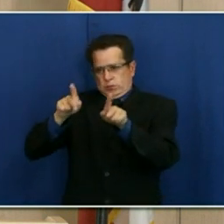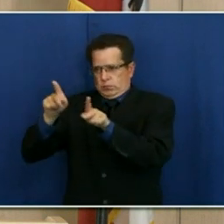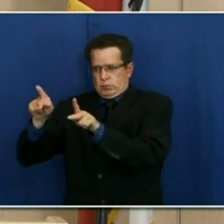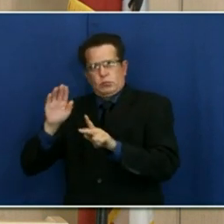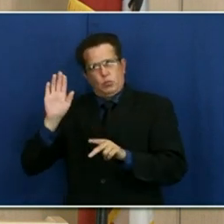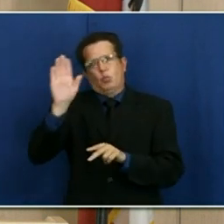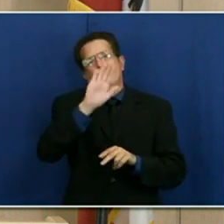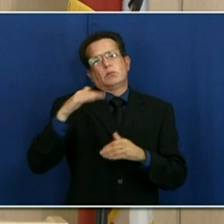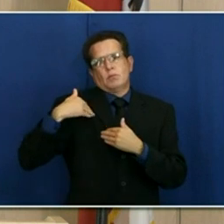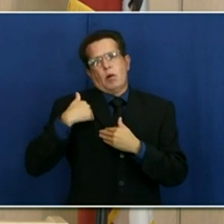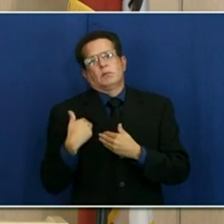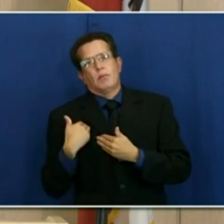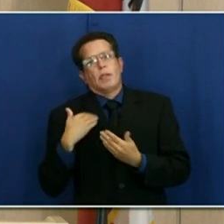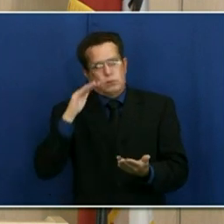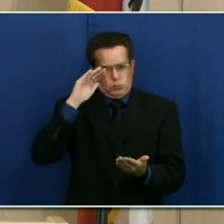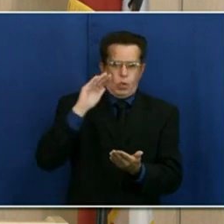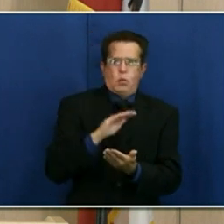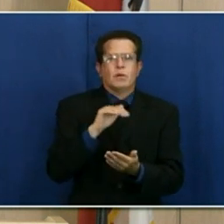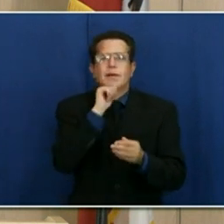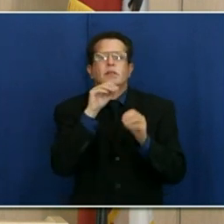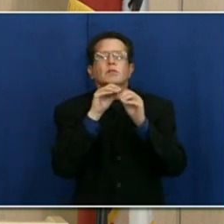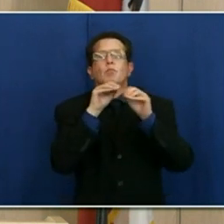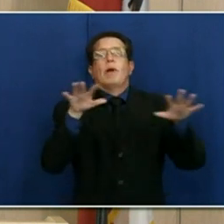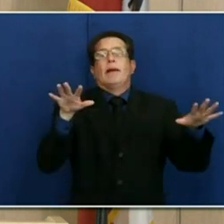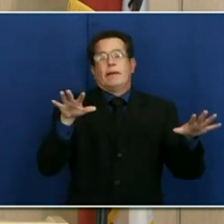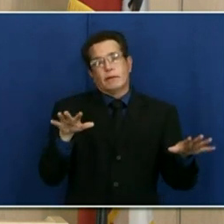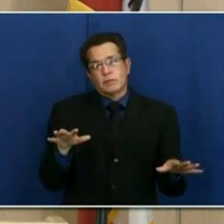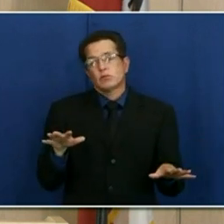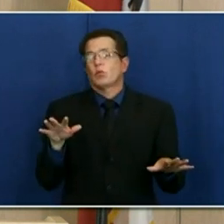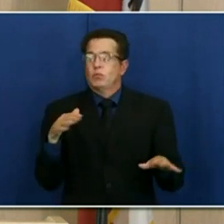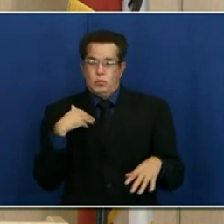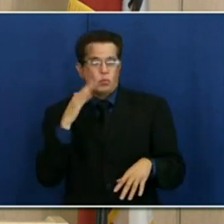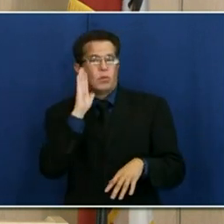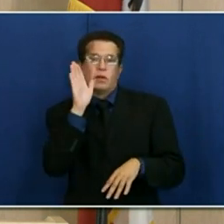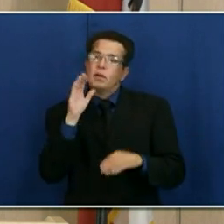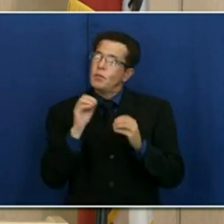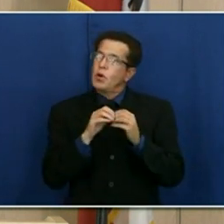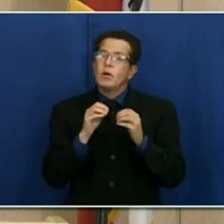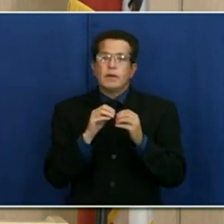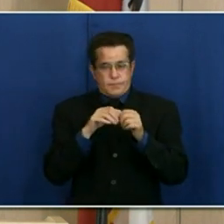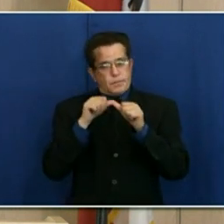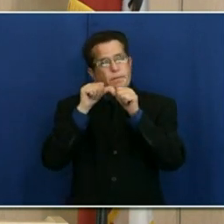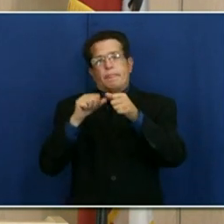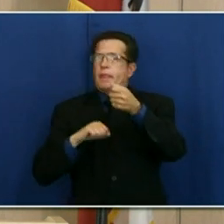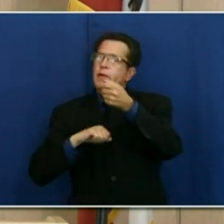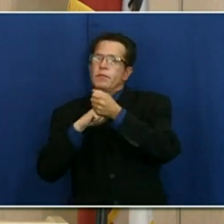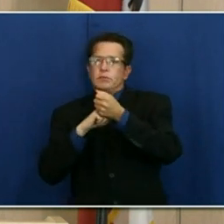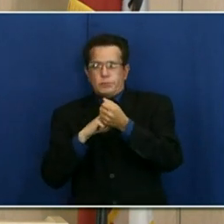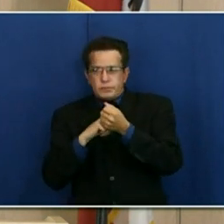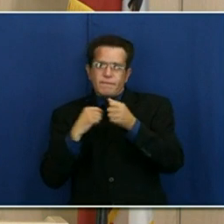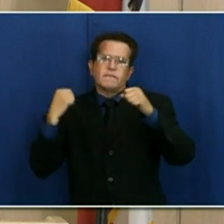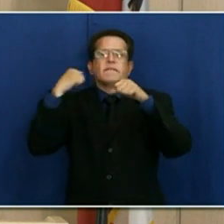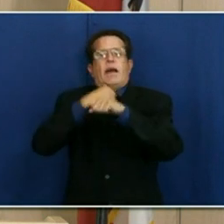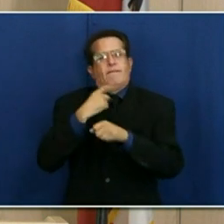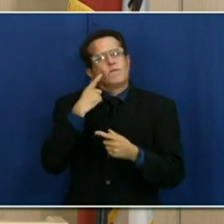can to slow the spread. And so we're going to continue to do that and continue to advocate for that every